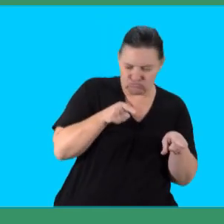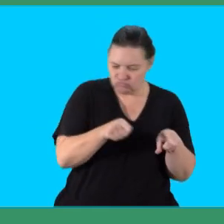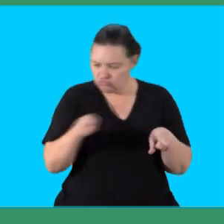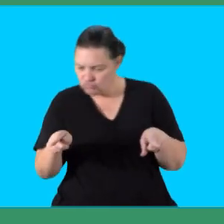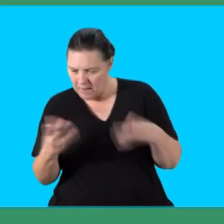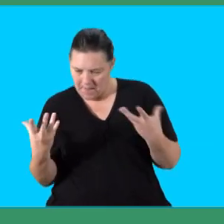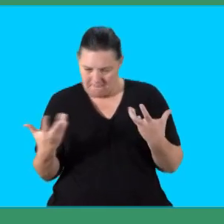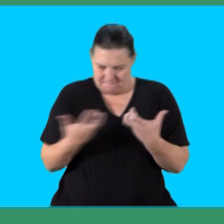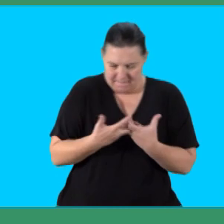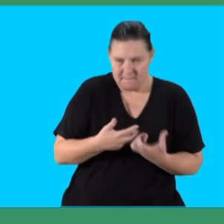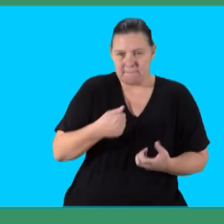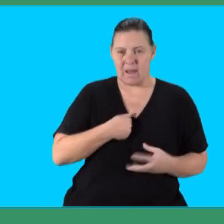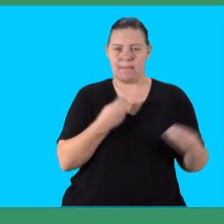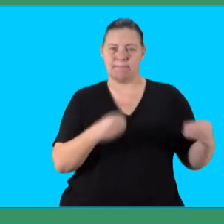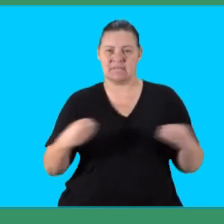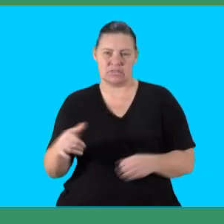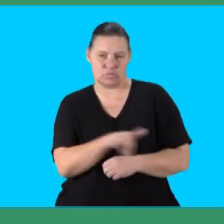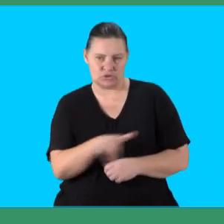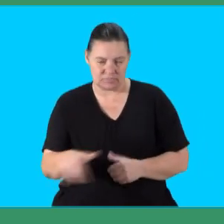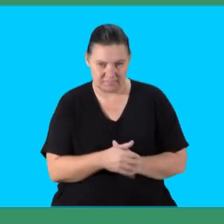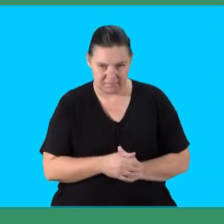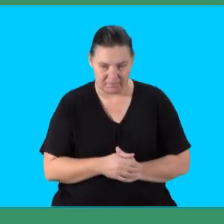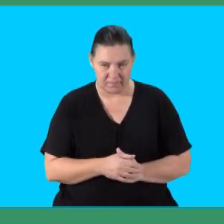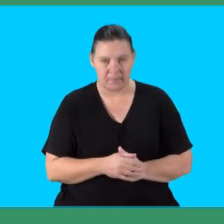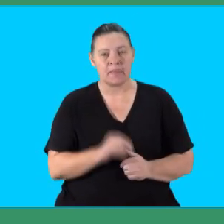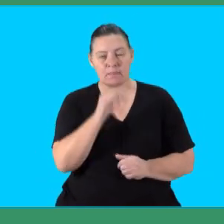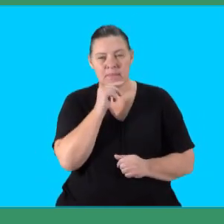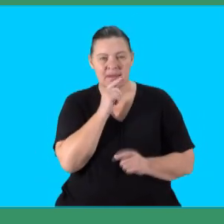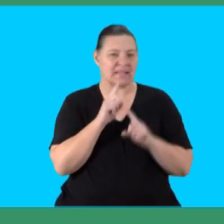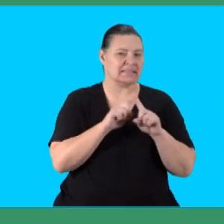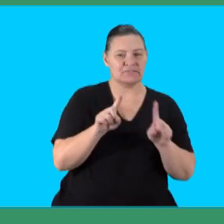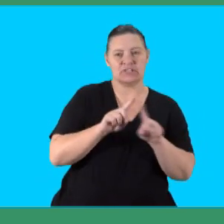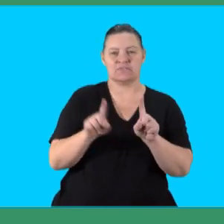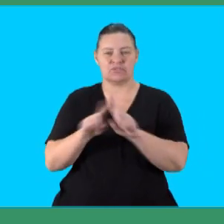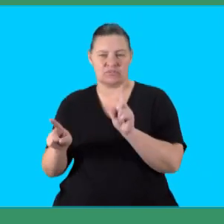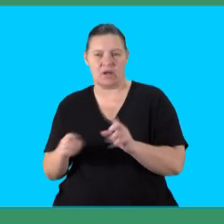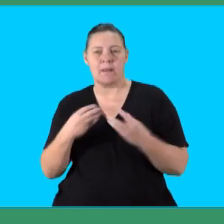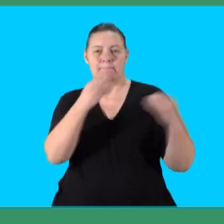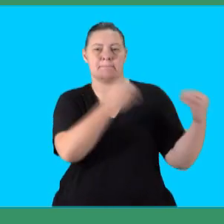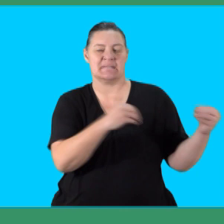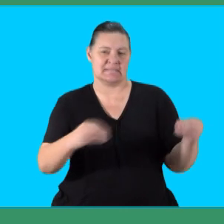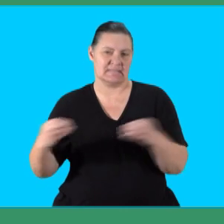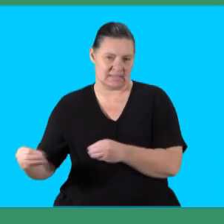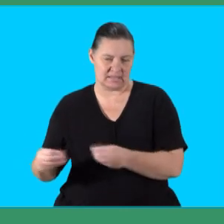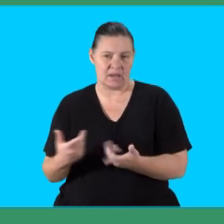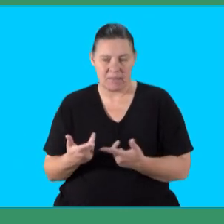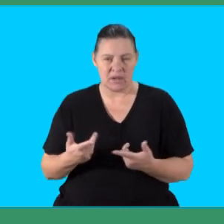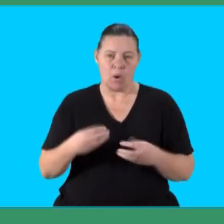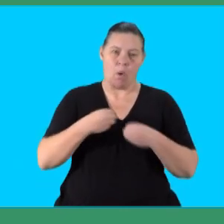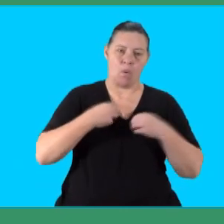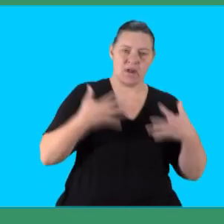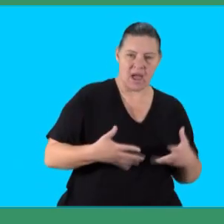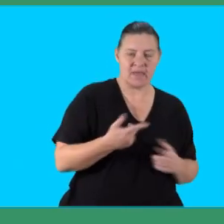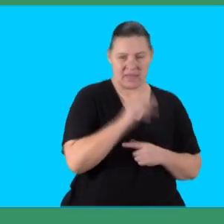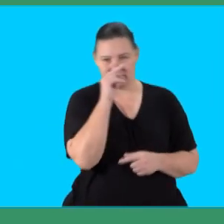best suit their type of business. So it will differ in each and every entrepreneur that which form of ownership will